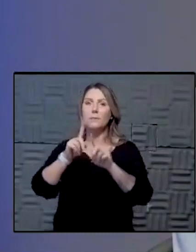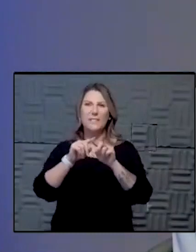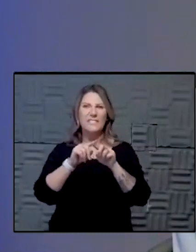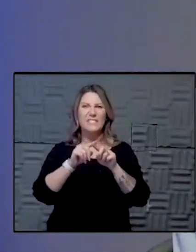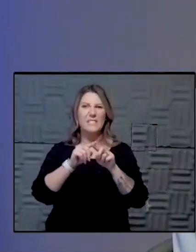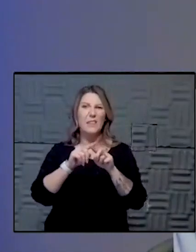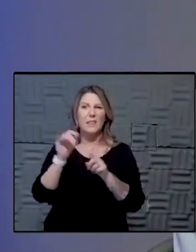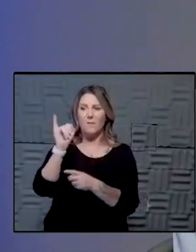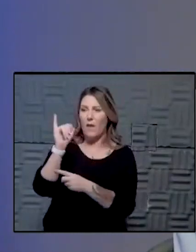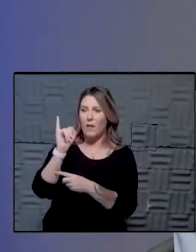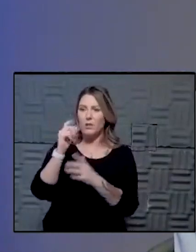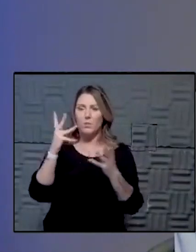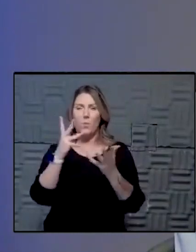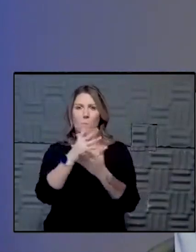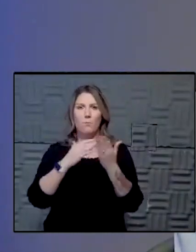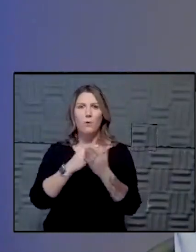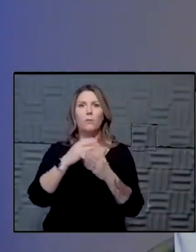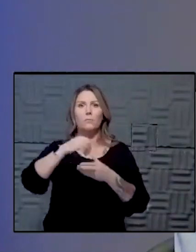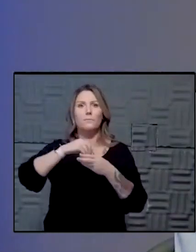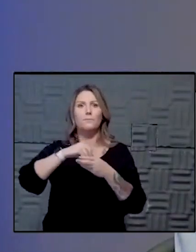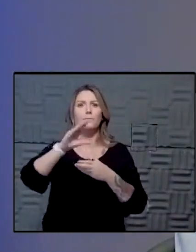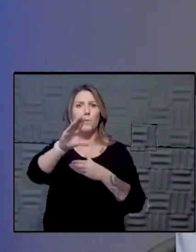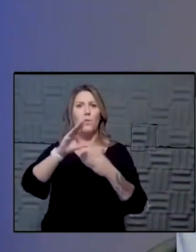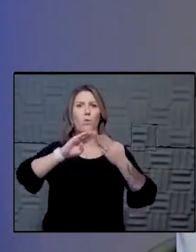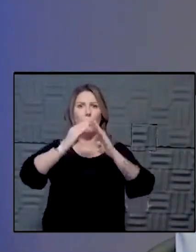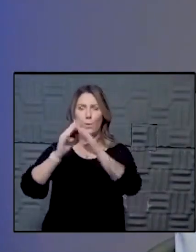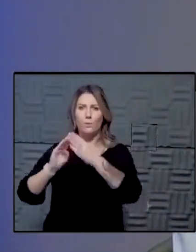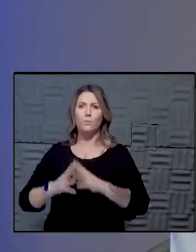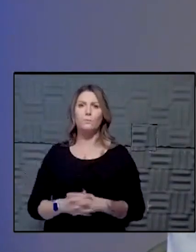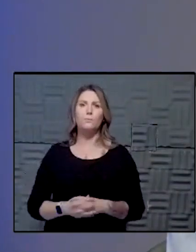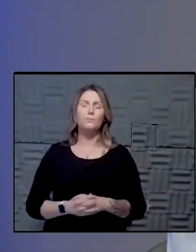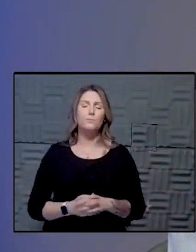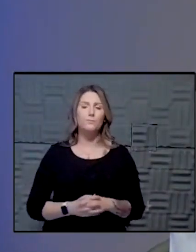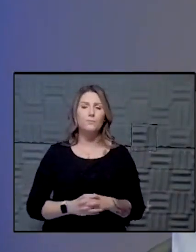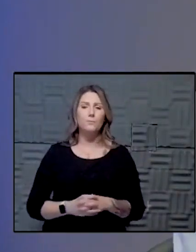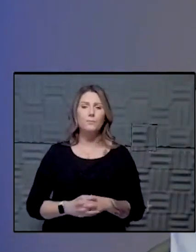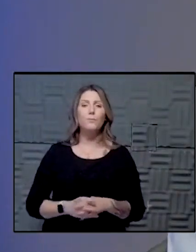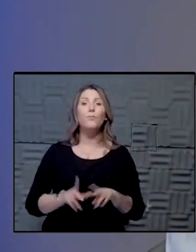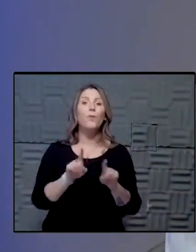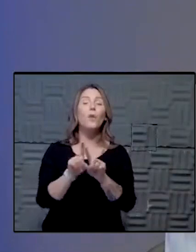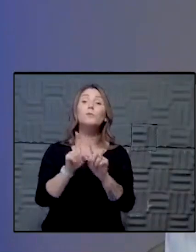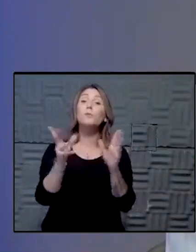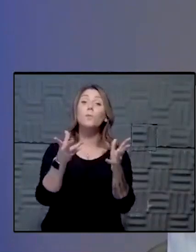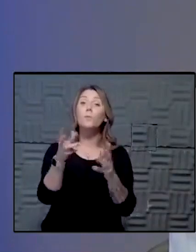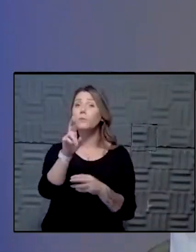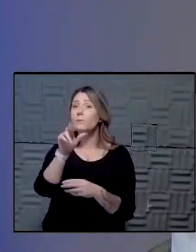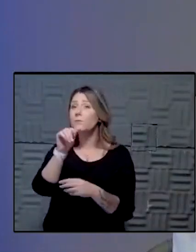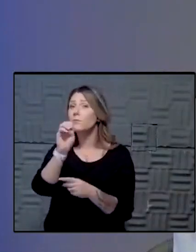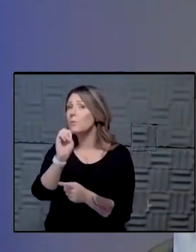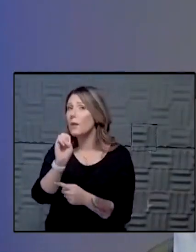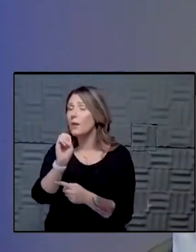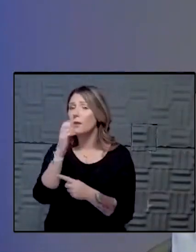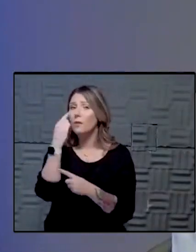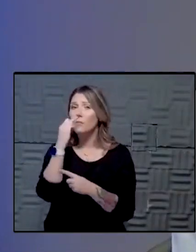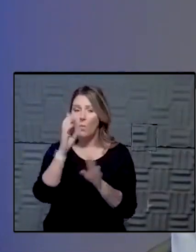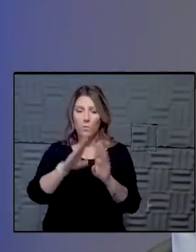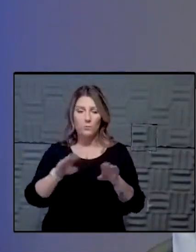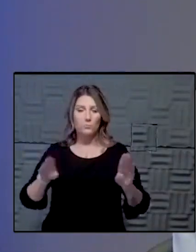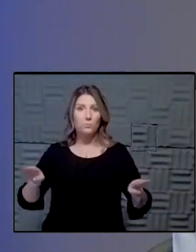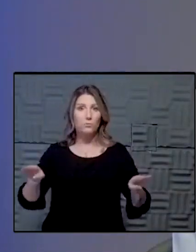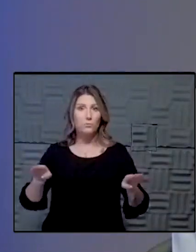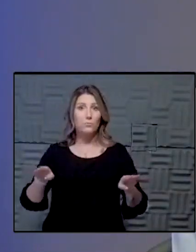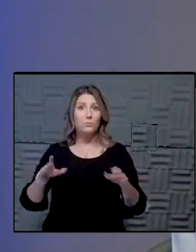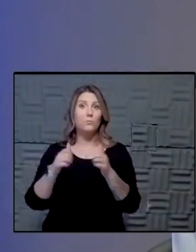infection dynamics are in your community and what is the rate that we can get the children